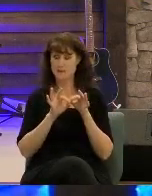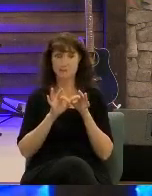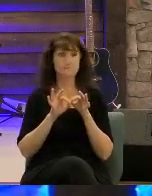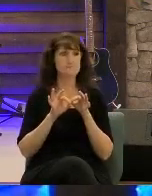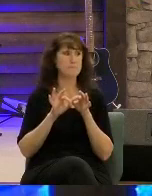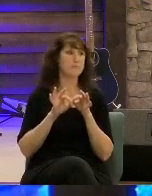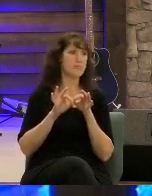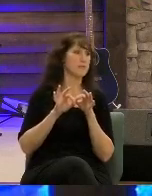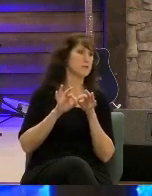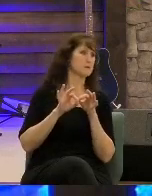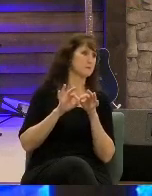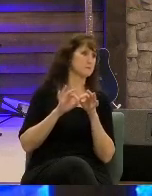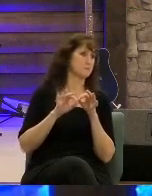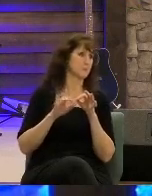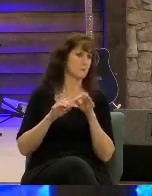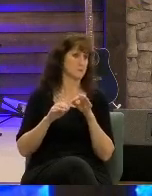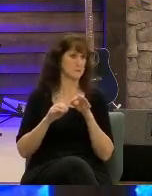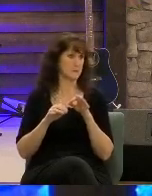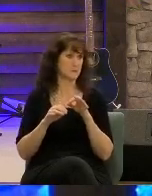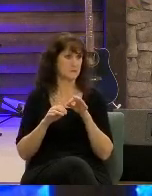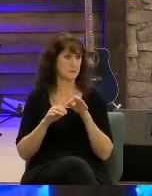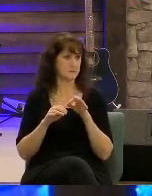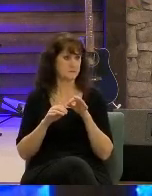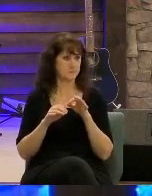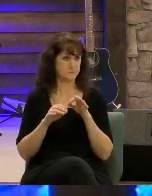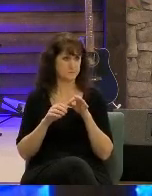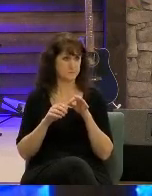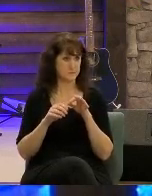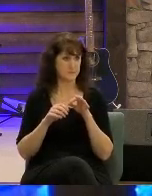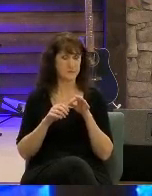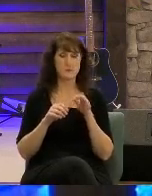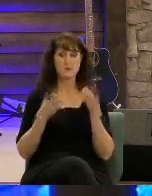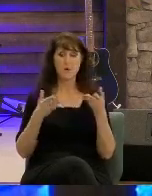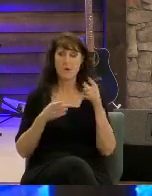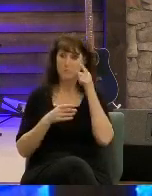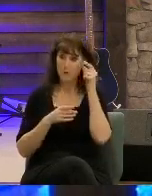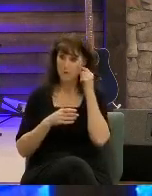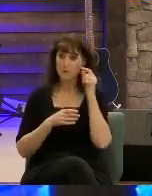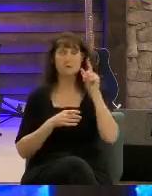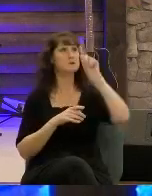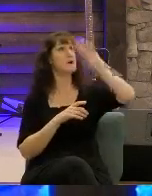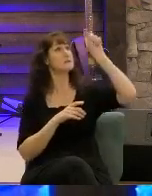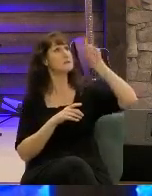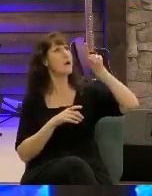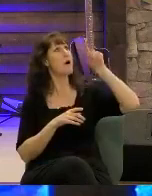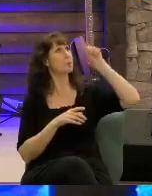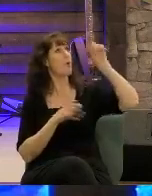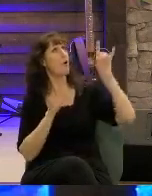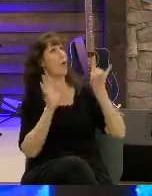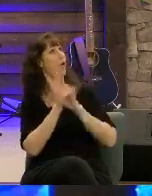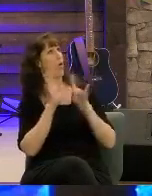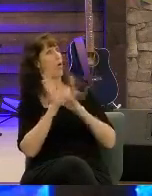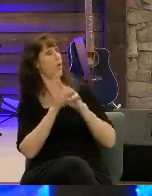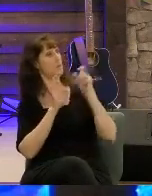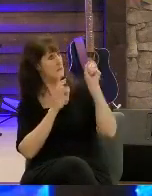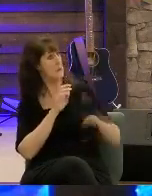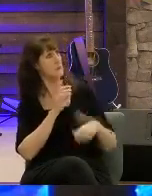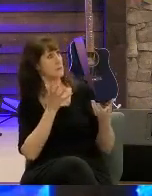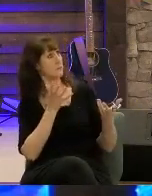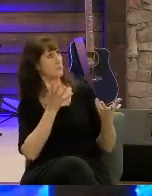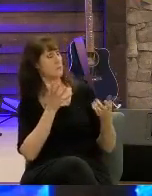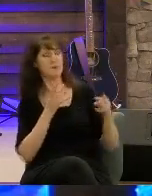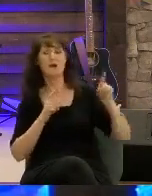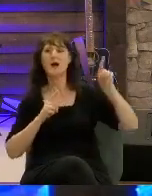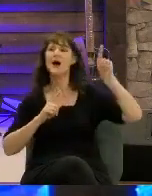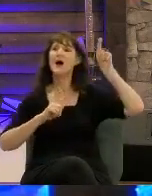of Abraham, Isaac, and Jacob, out of captivity in Egypt. So Moses asked God for some identification. Tell them I am